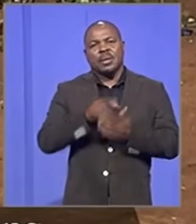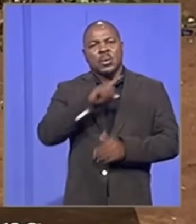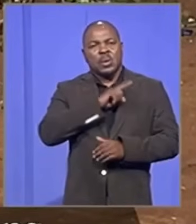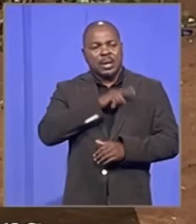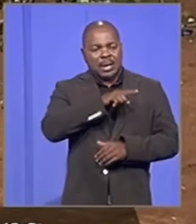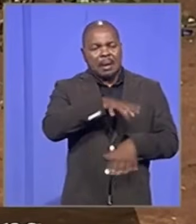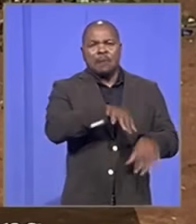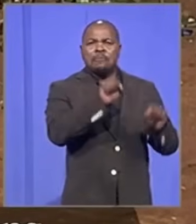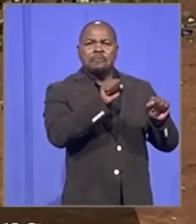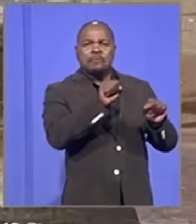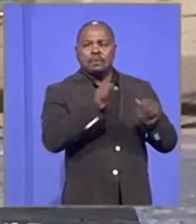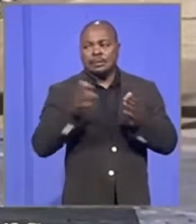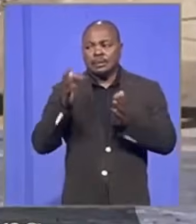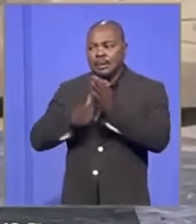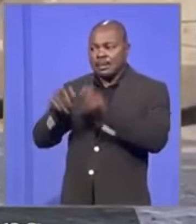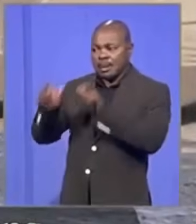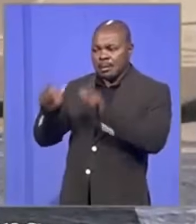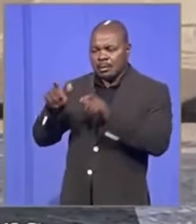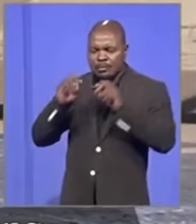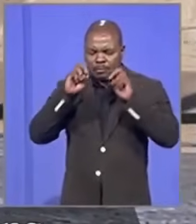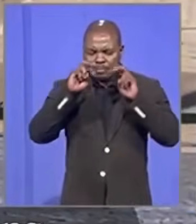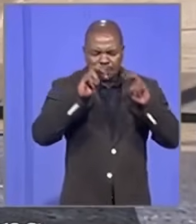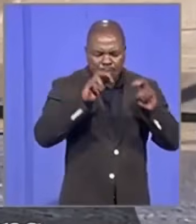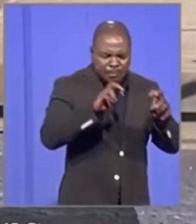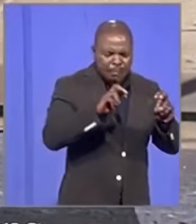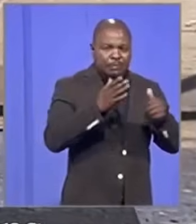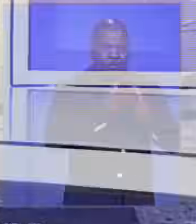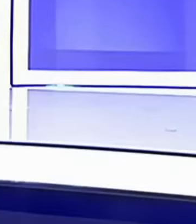a tingwe gore ba setekgeniki ba kgone go dira dinyakišišo.